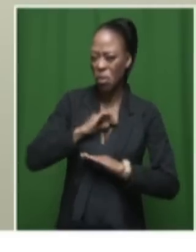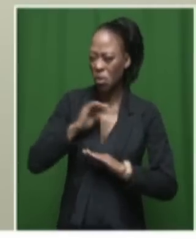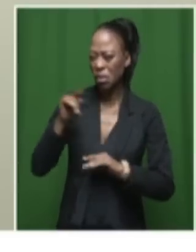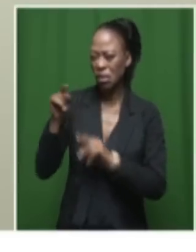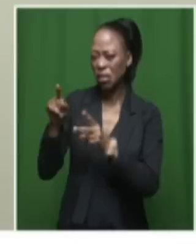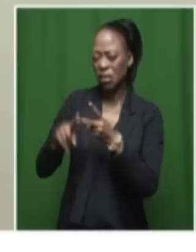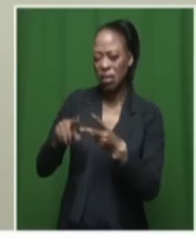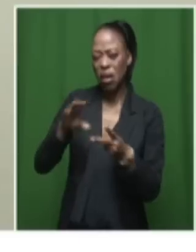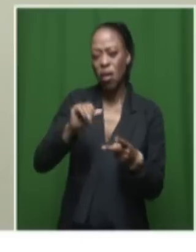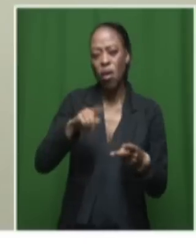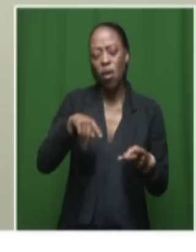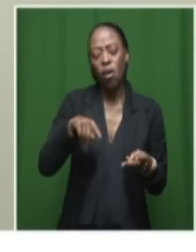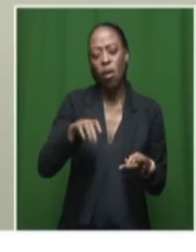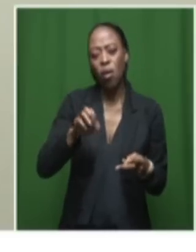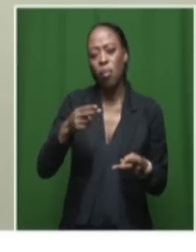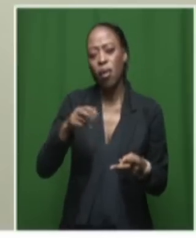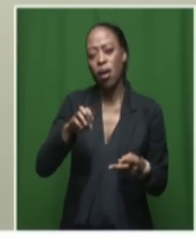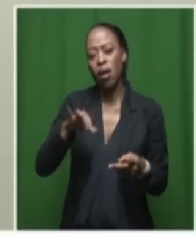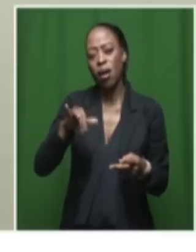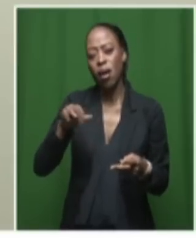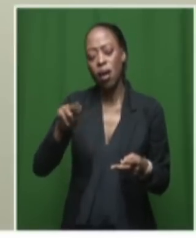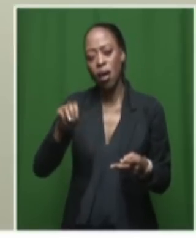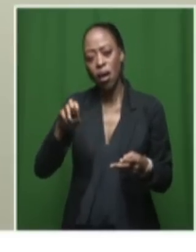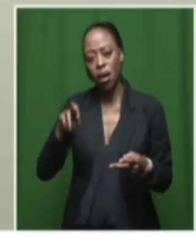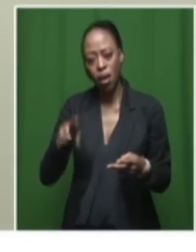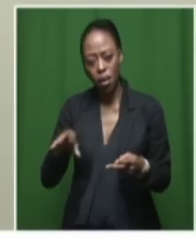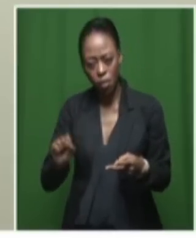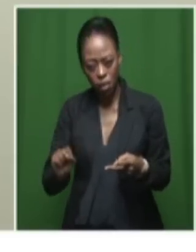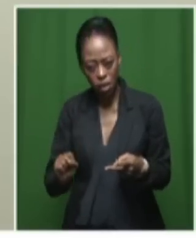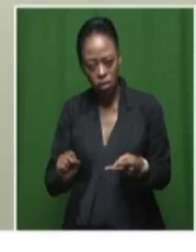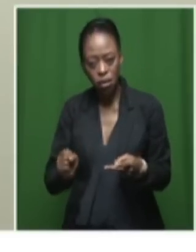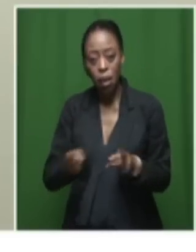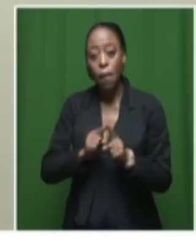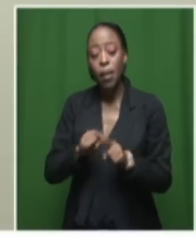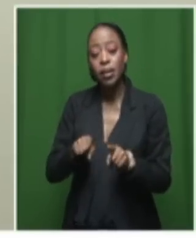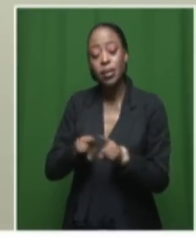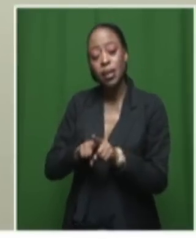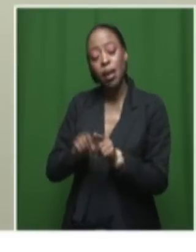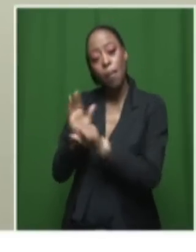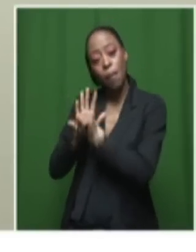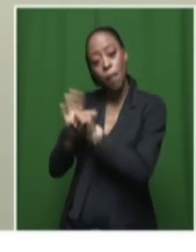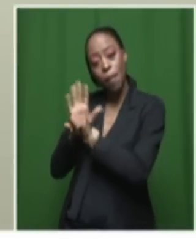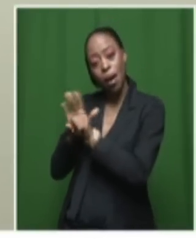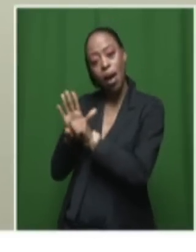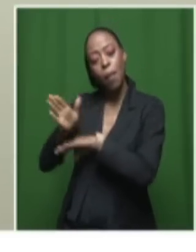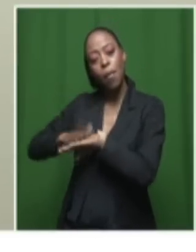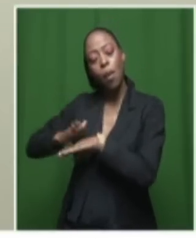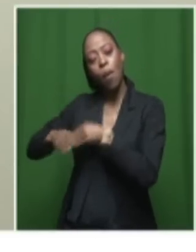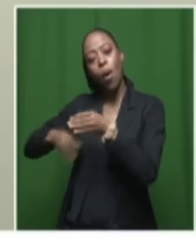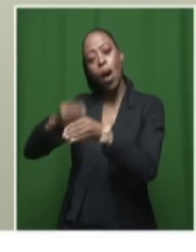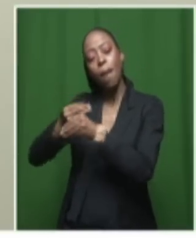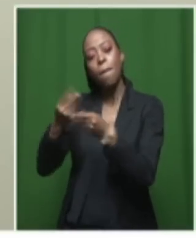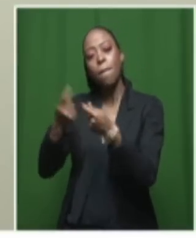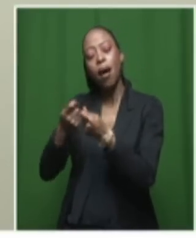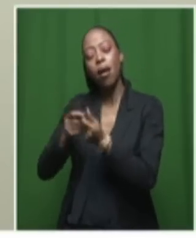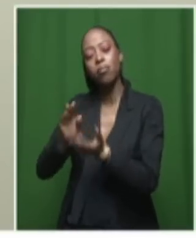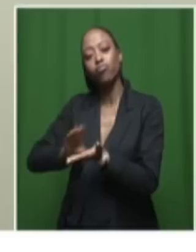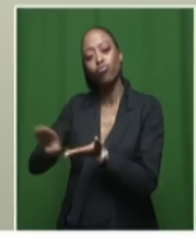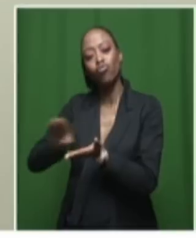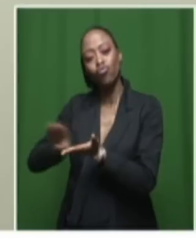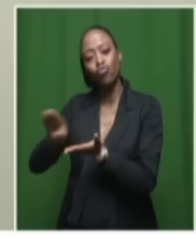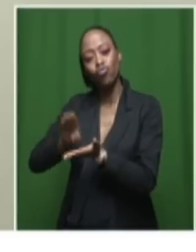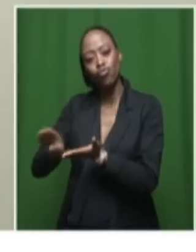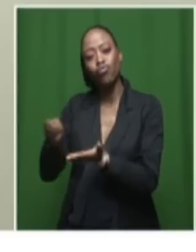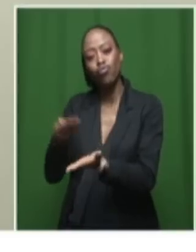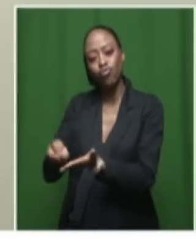Oppenheimers, but we've heard that behind that, there's additional funding that they've been receiving. They, of course, do receive